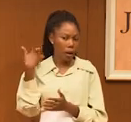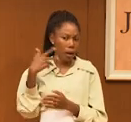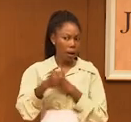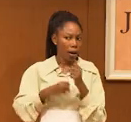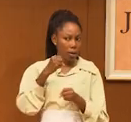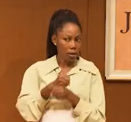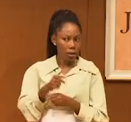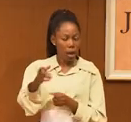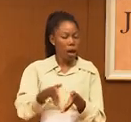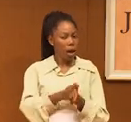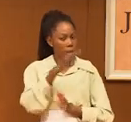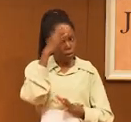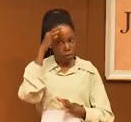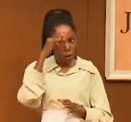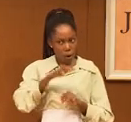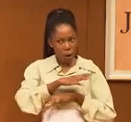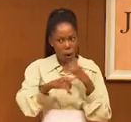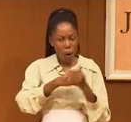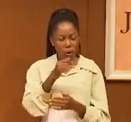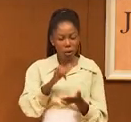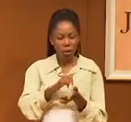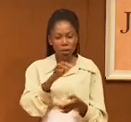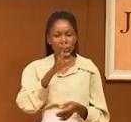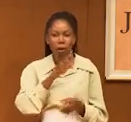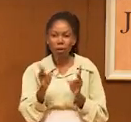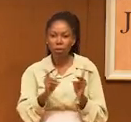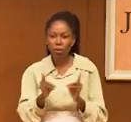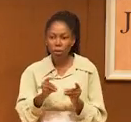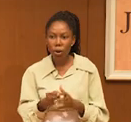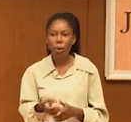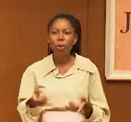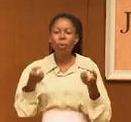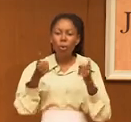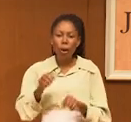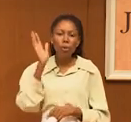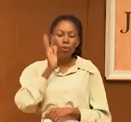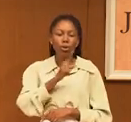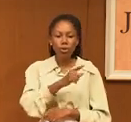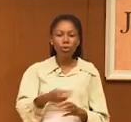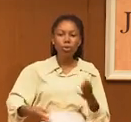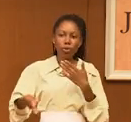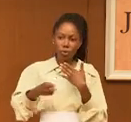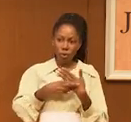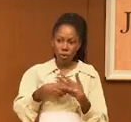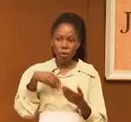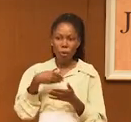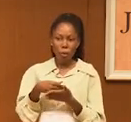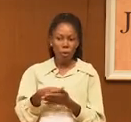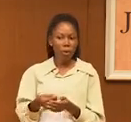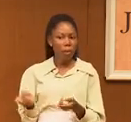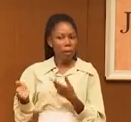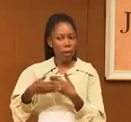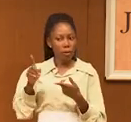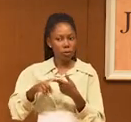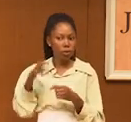I asked him, Matthew, all these things that you're doing, when are you going to refund my money back? He just told me that I shouldn't worry,